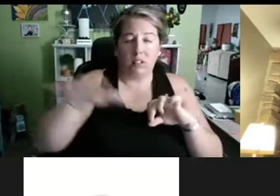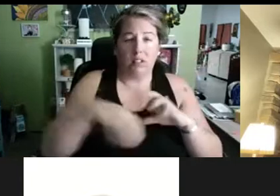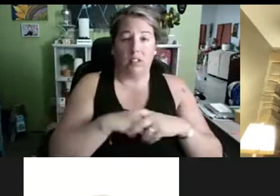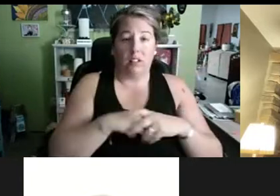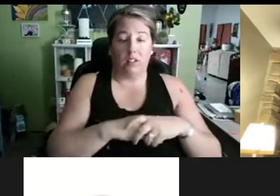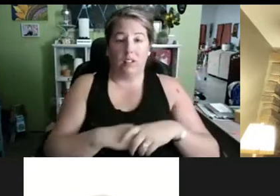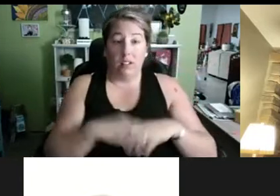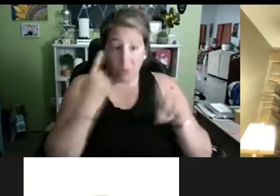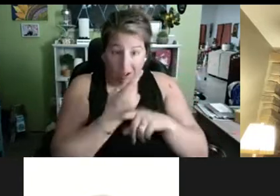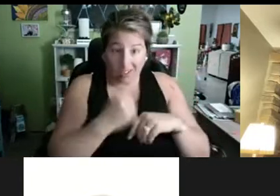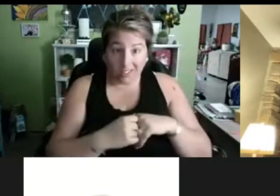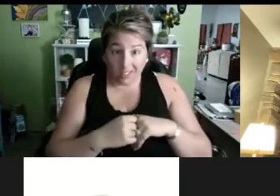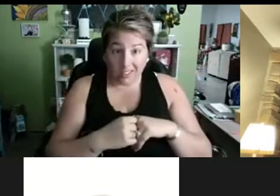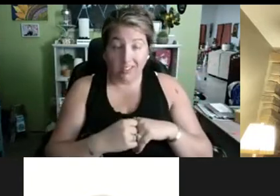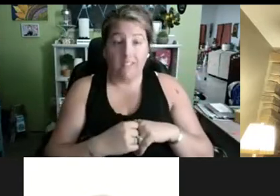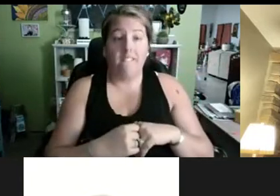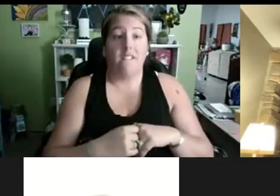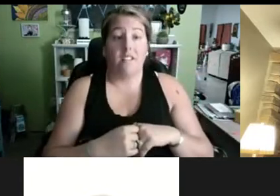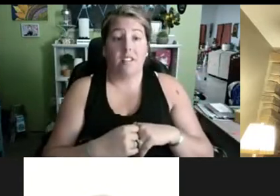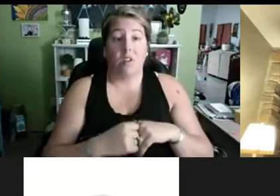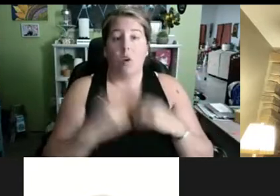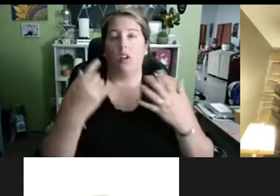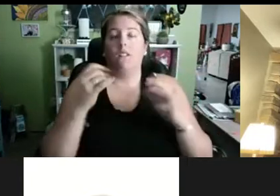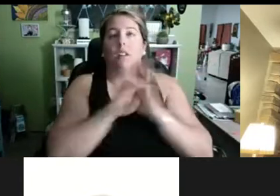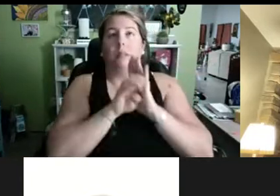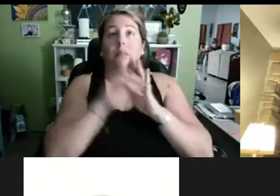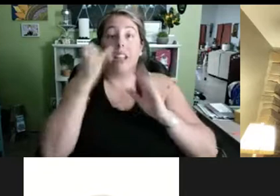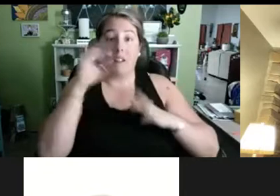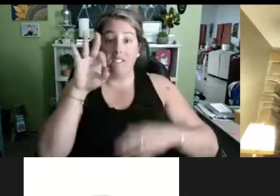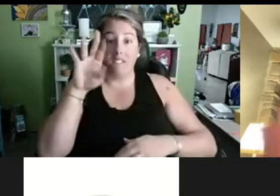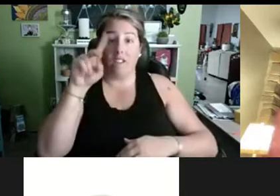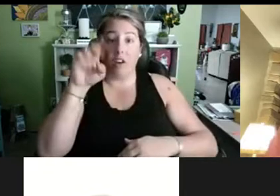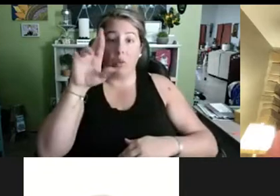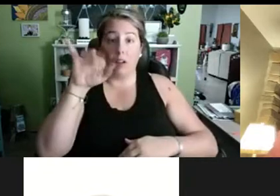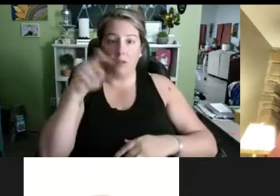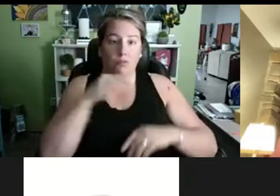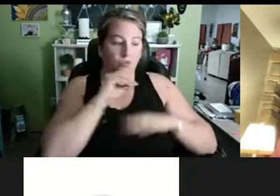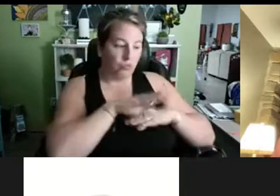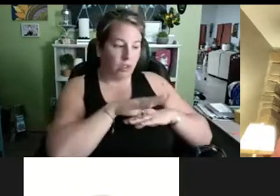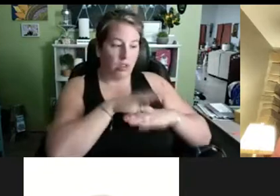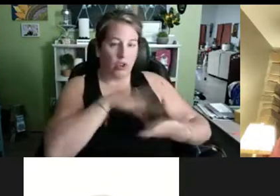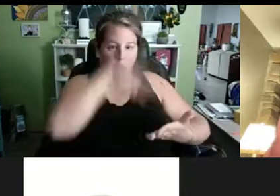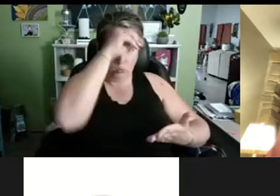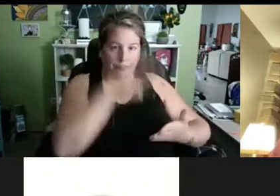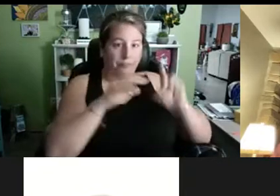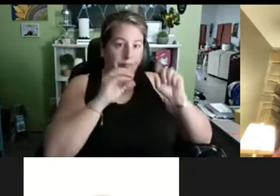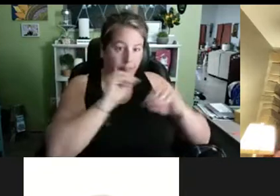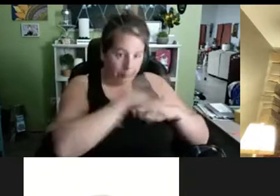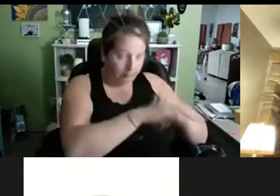that student only had to send out a link and it had all that information in it, right? Like